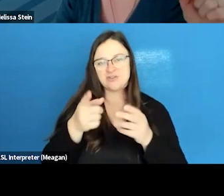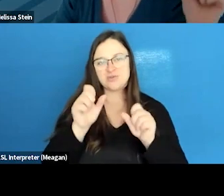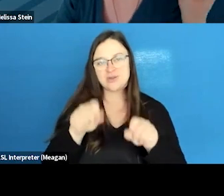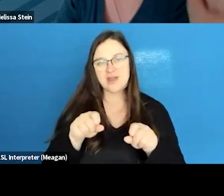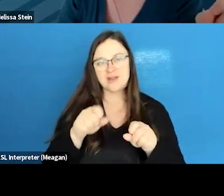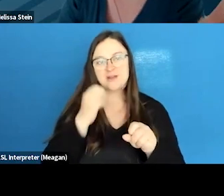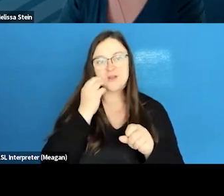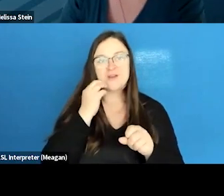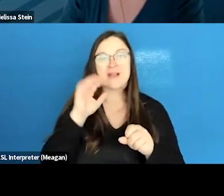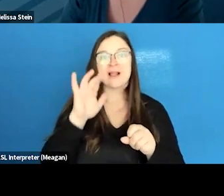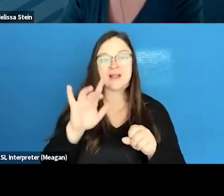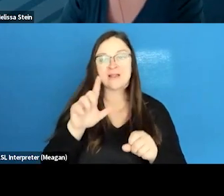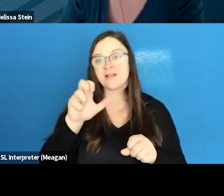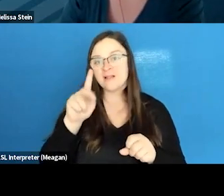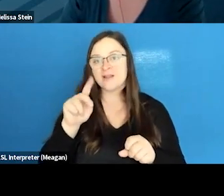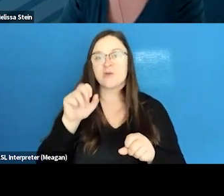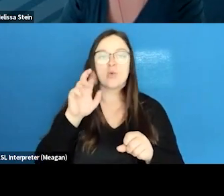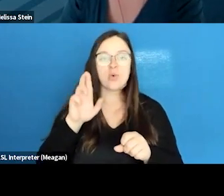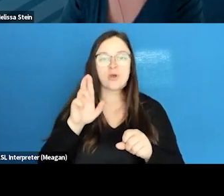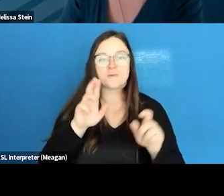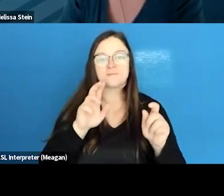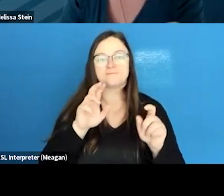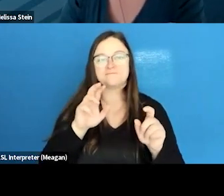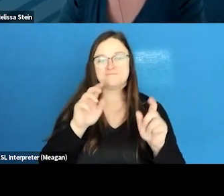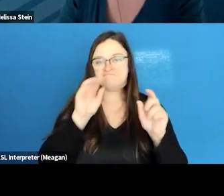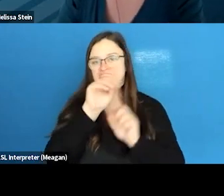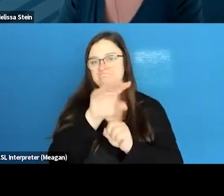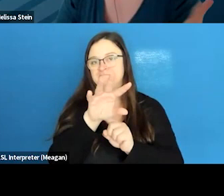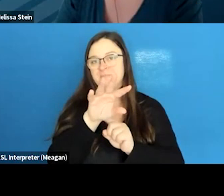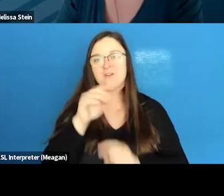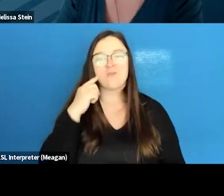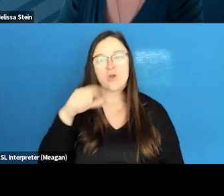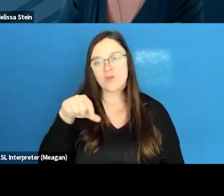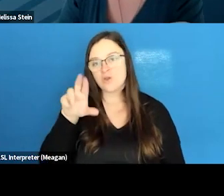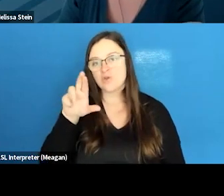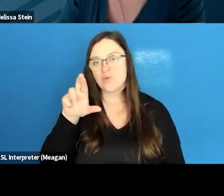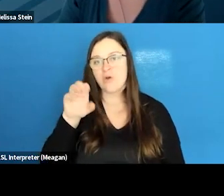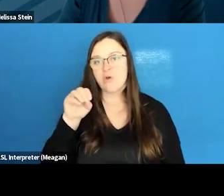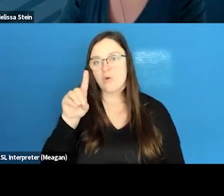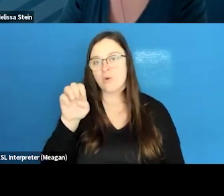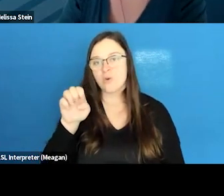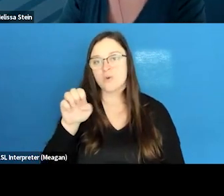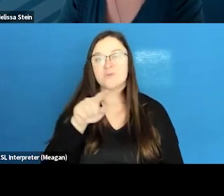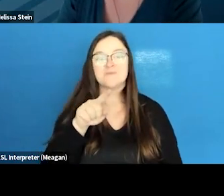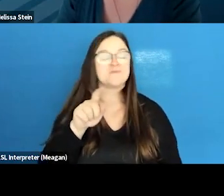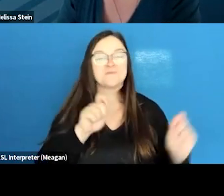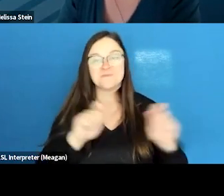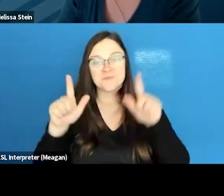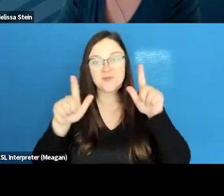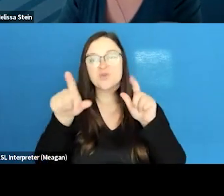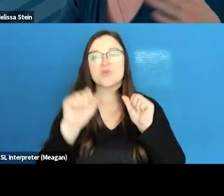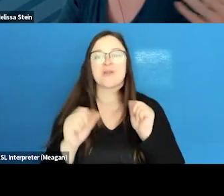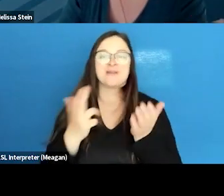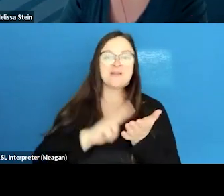use your cell phone to open up this QR code. And this will take you directly to a site where you can sign up